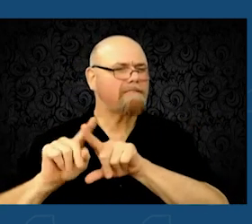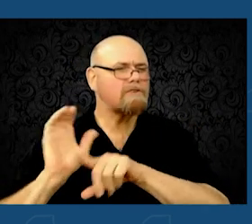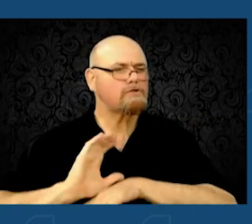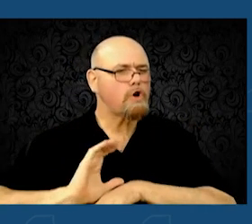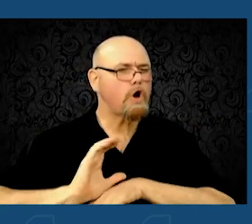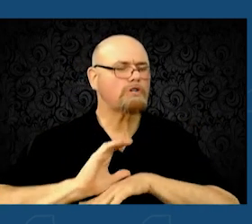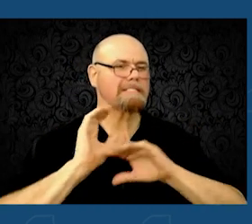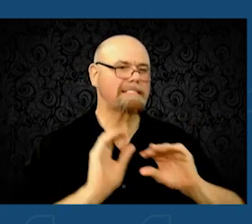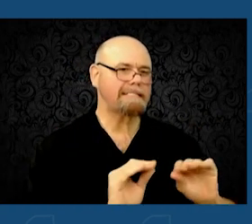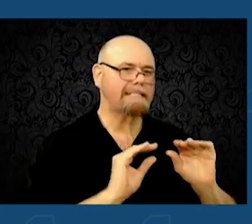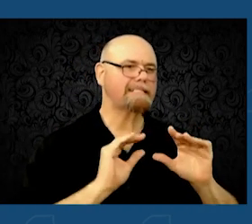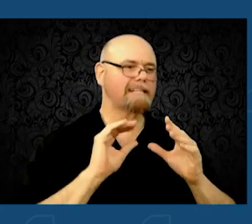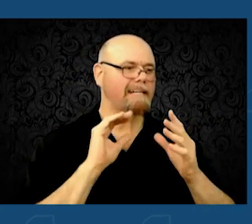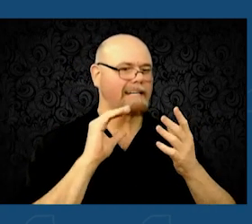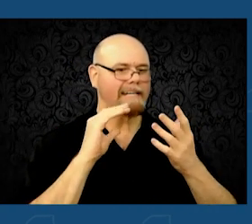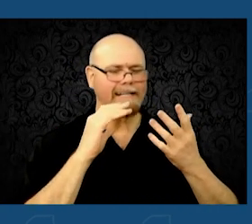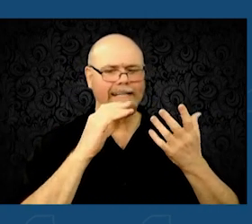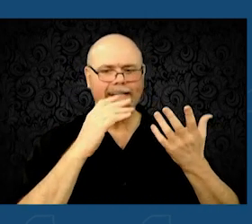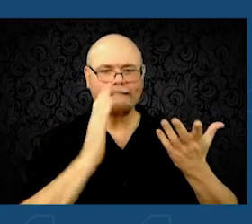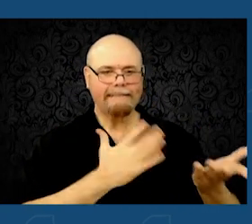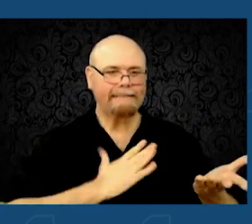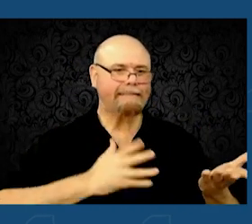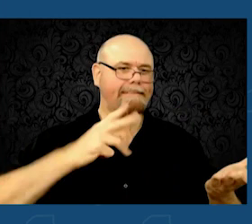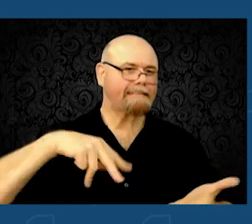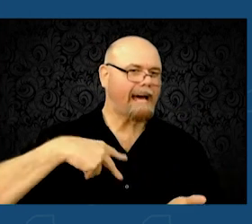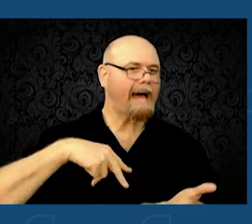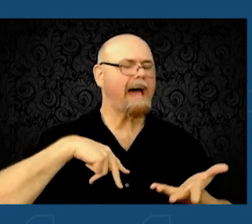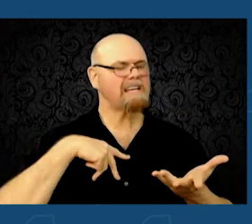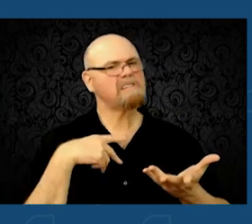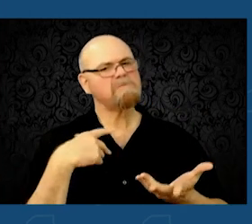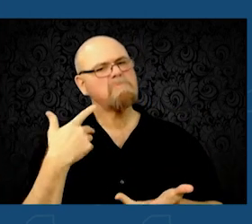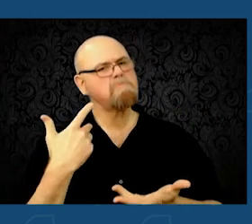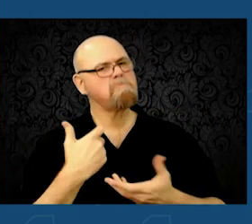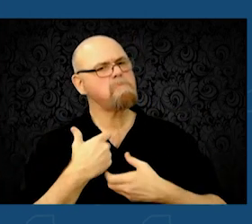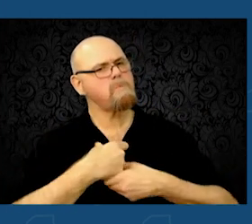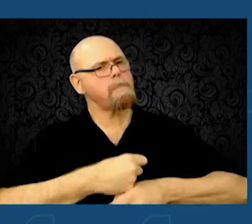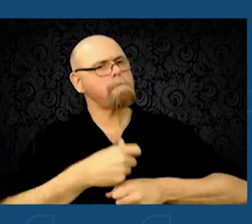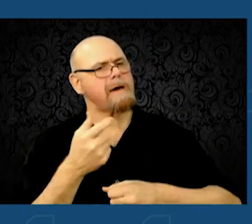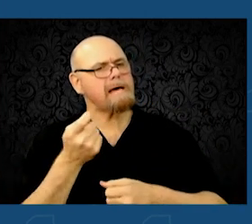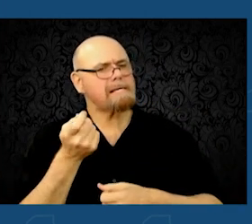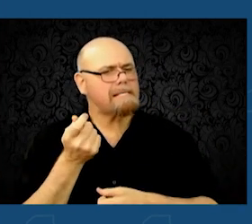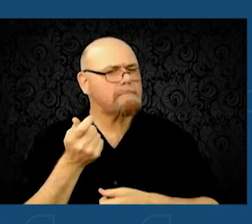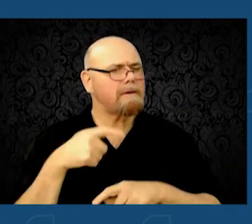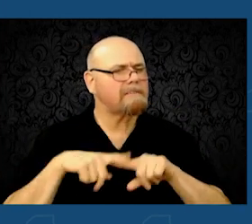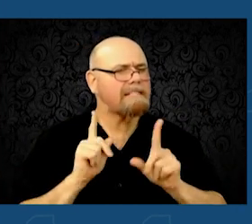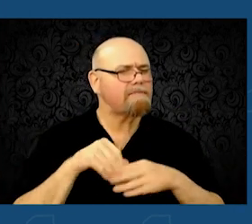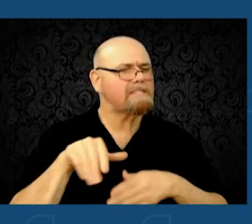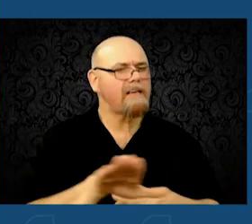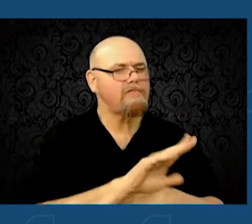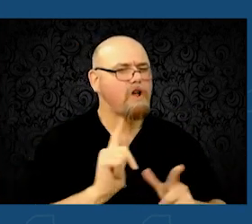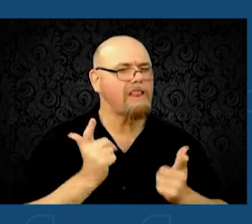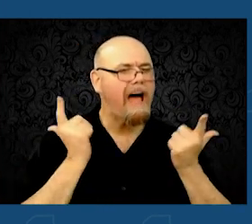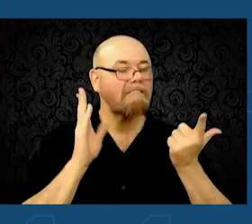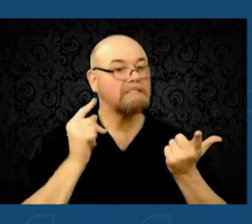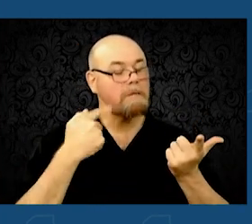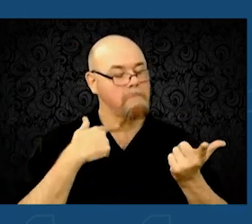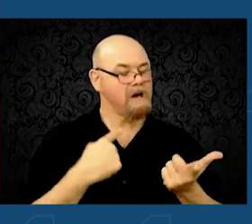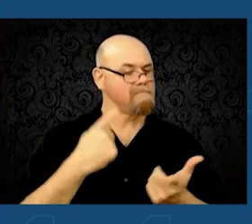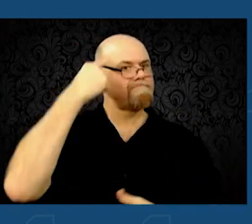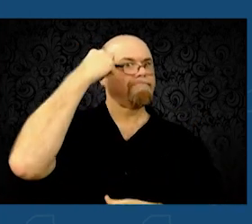summers like that. Made a little difference, I suppose. But it seared in me the knowledge of just how a few